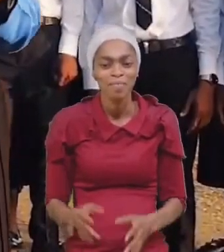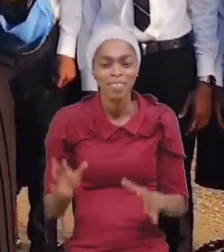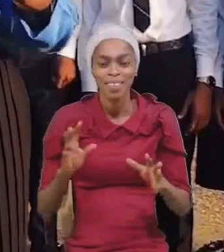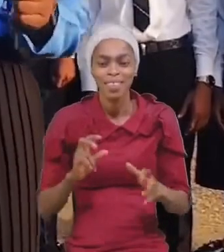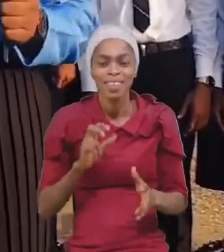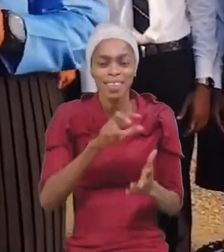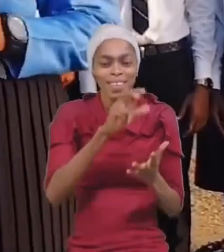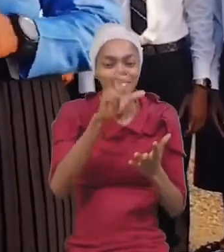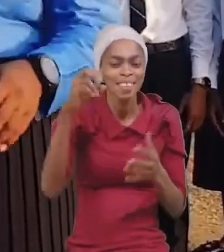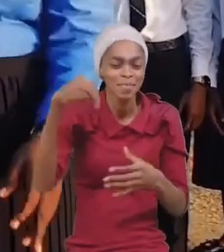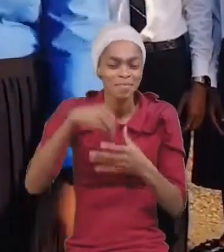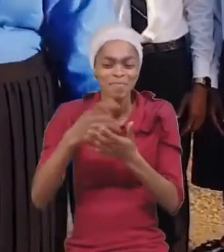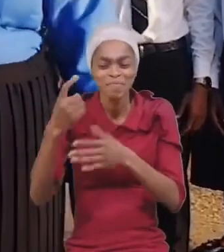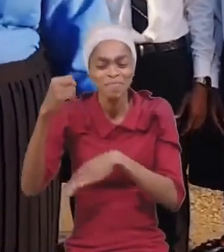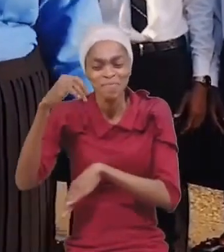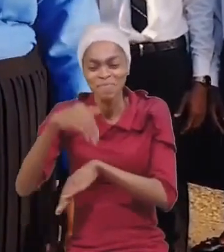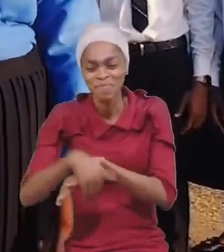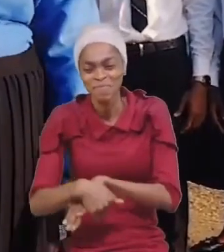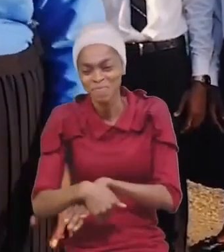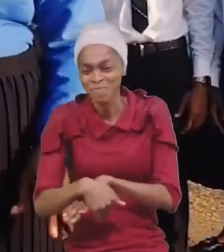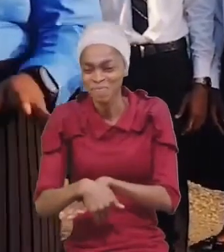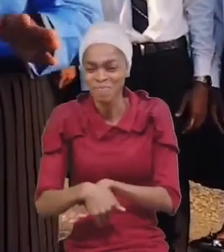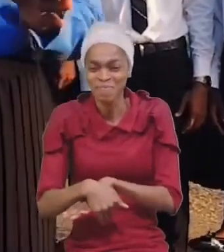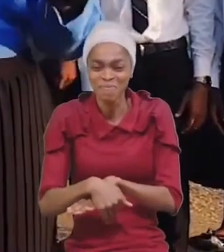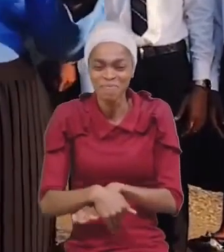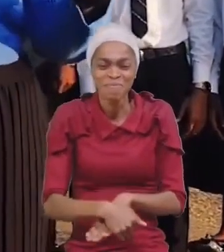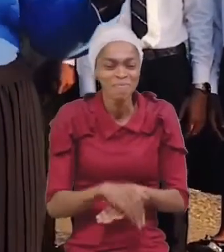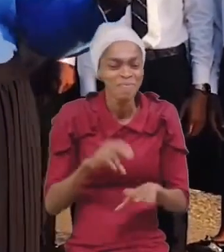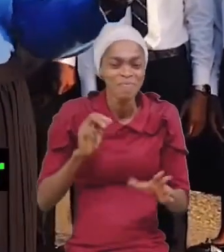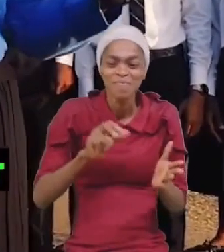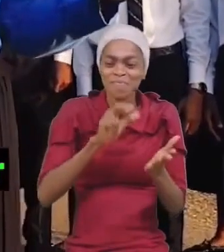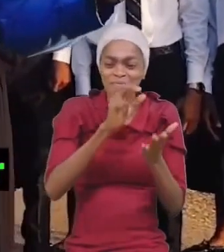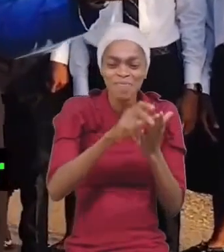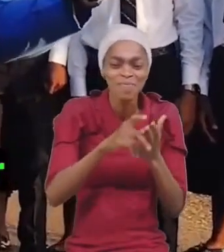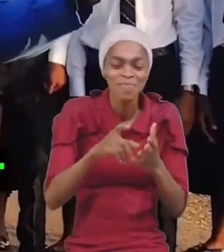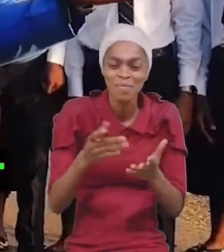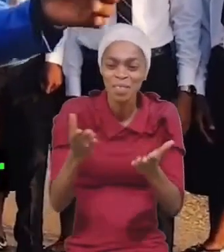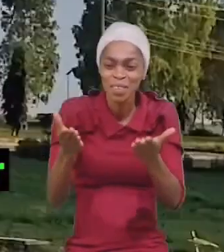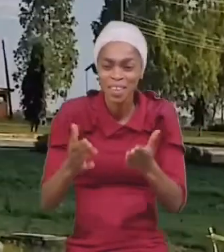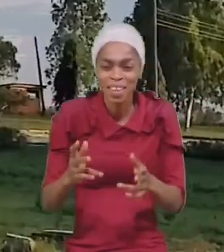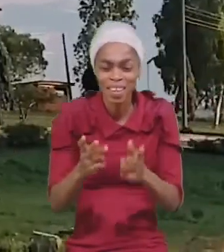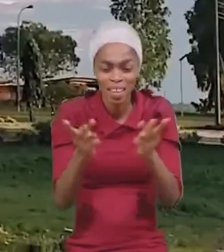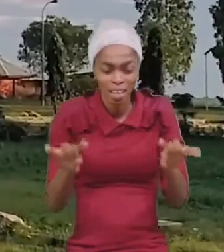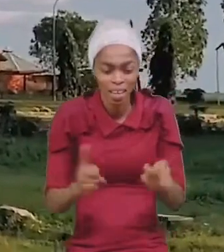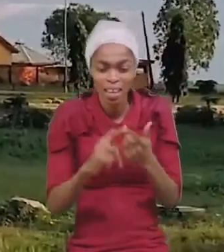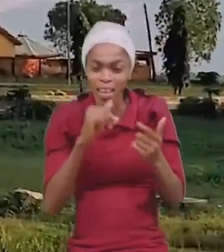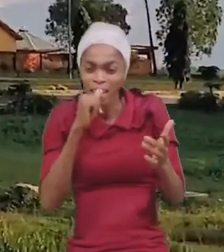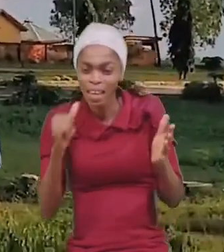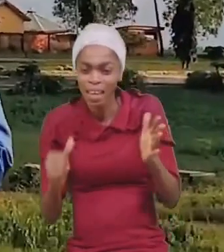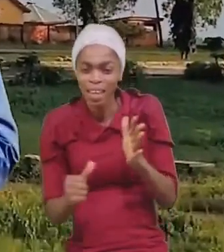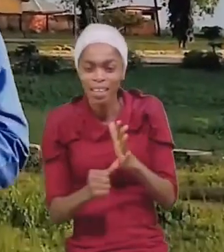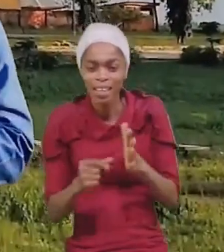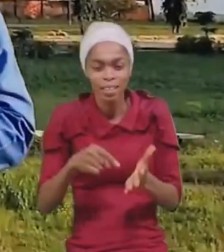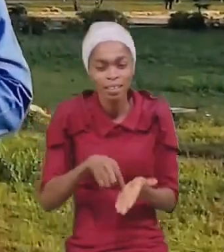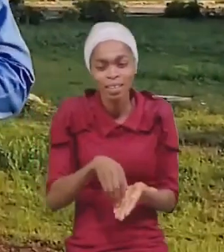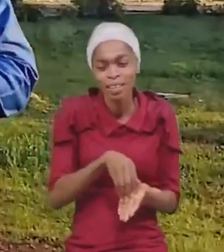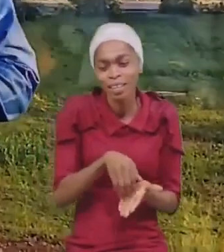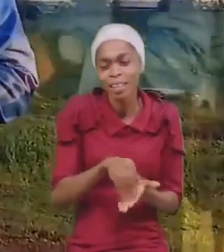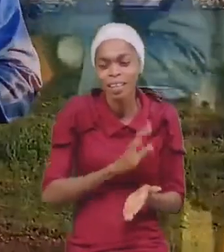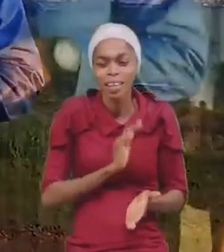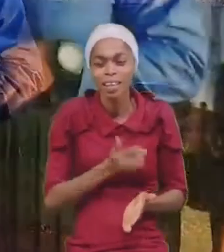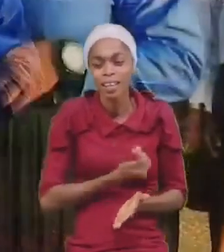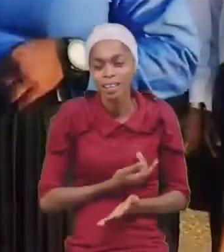wandering into the night, wanting a place to hide this weary soul.